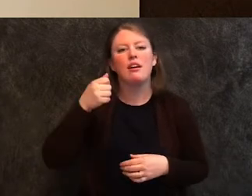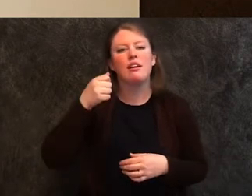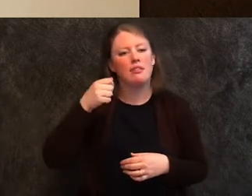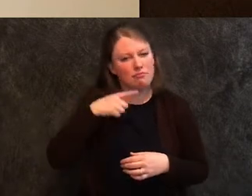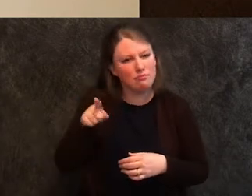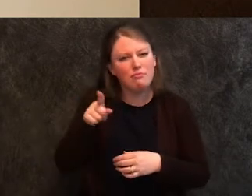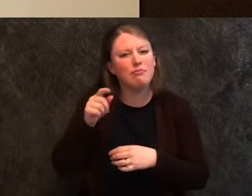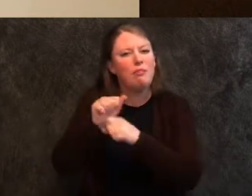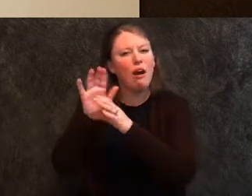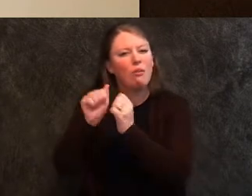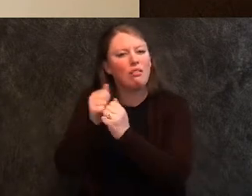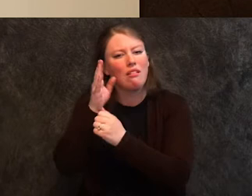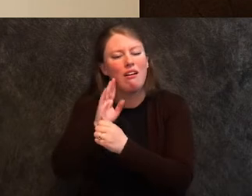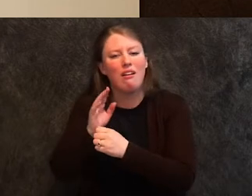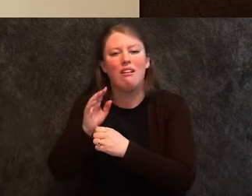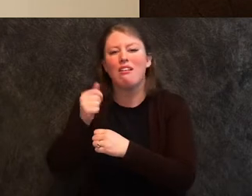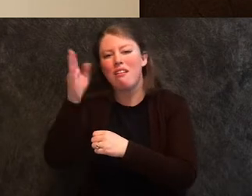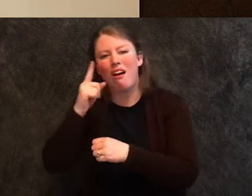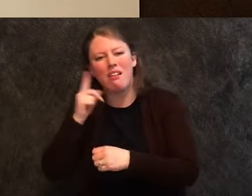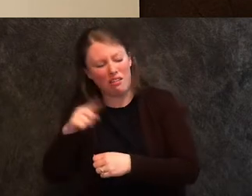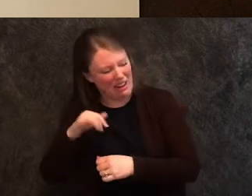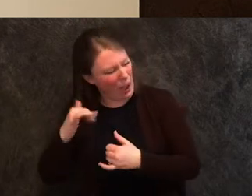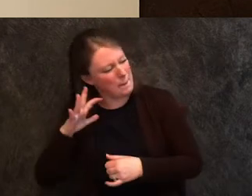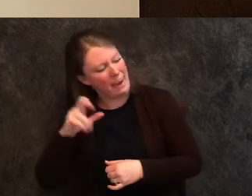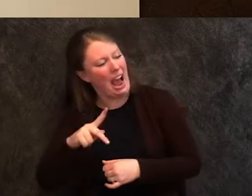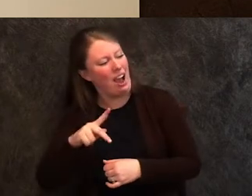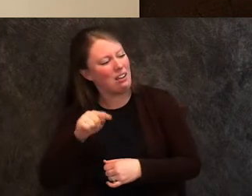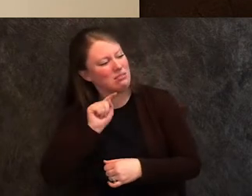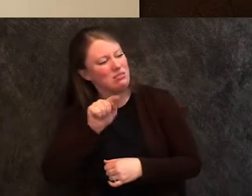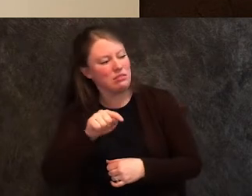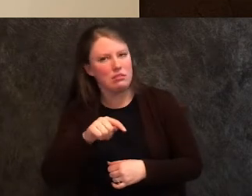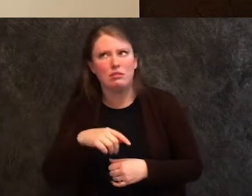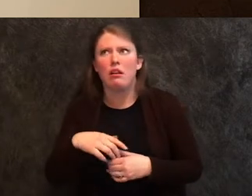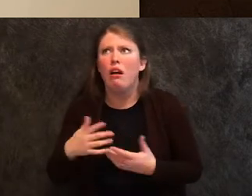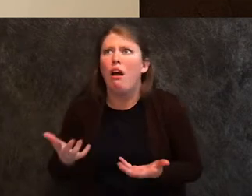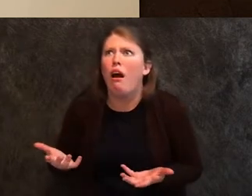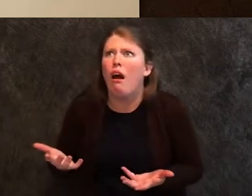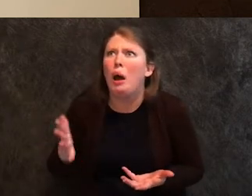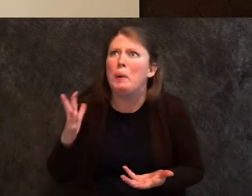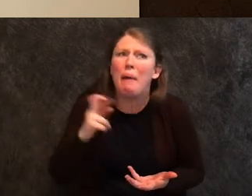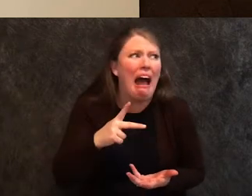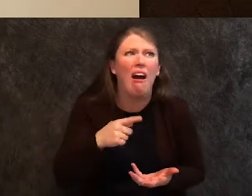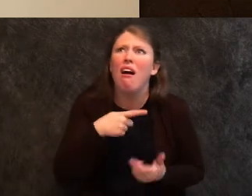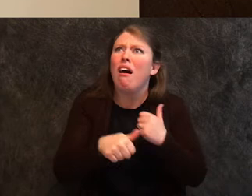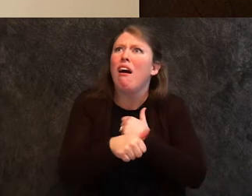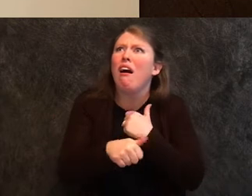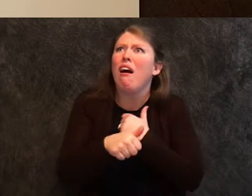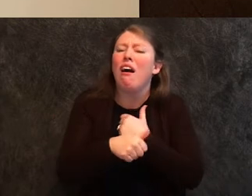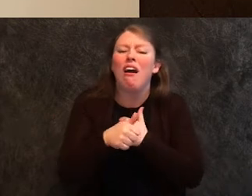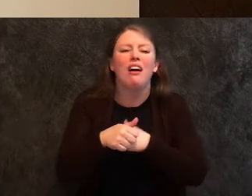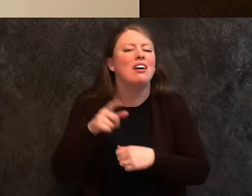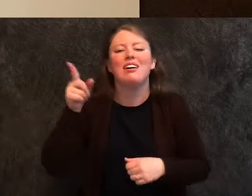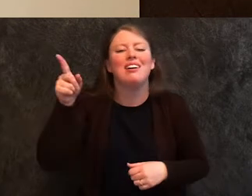seems crazy. Go back to the place where I could die? But no, he gives him some steps, tells him to anoint Elijah, tells